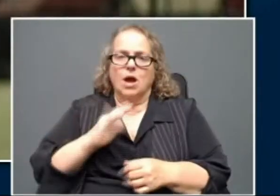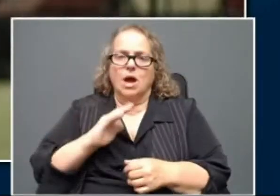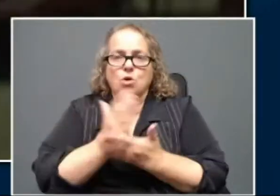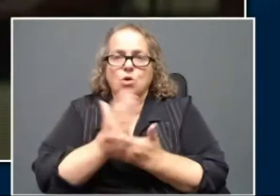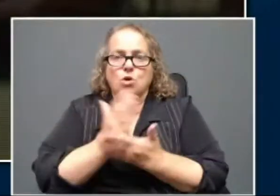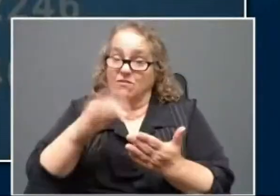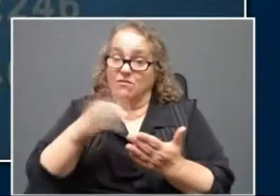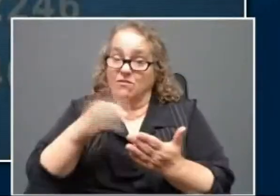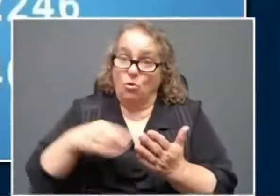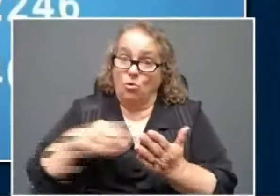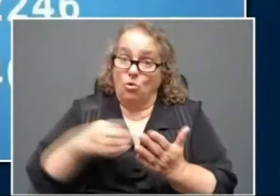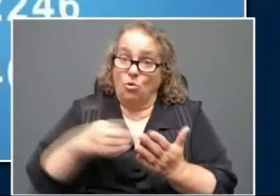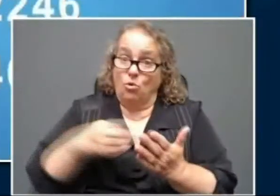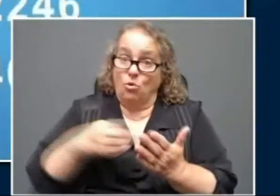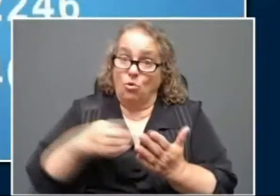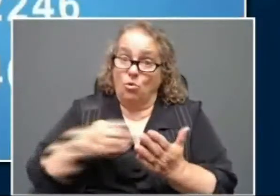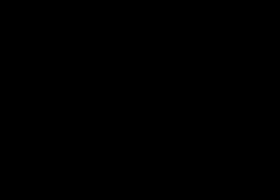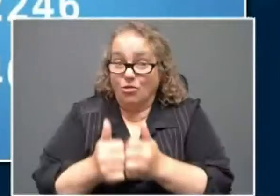together.